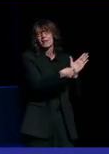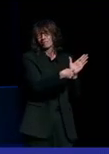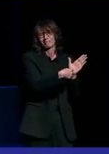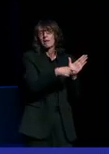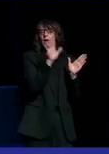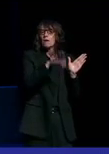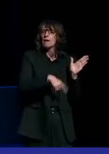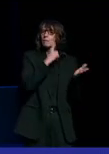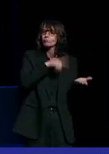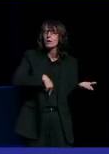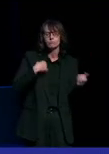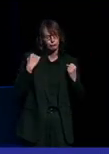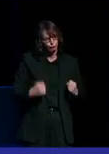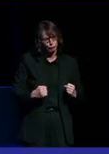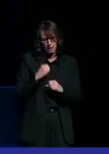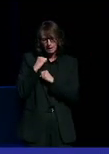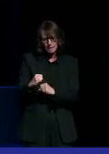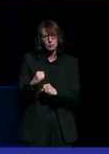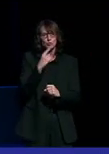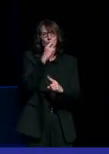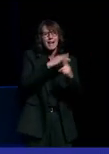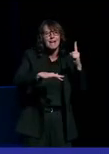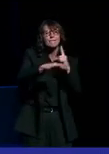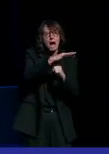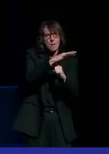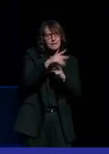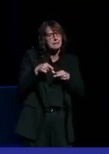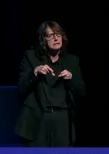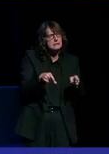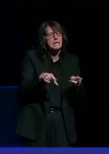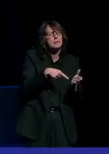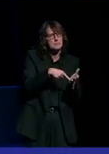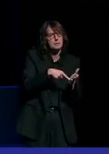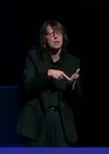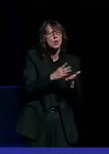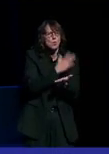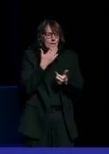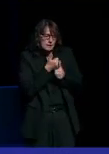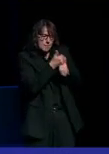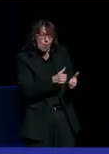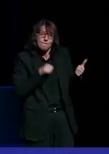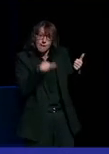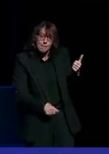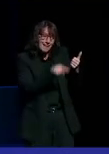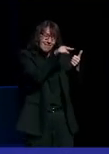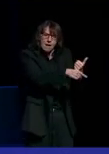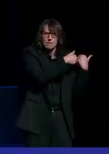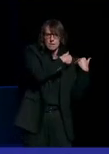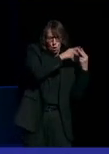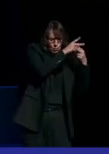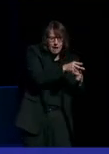remain committed to our environmental schemes that support our farmers as they look after our countryside. But